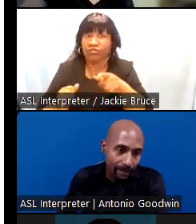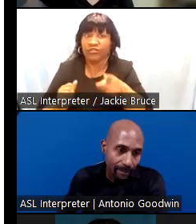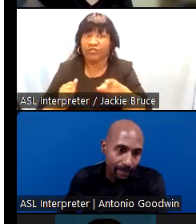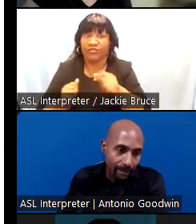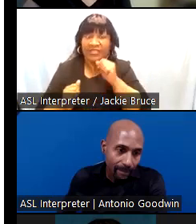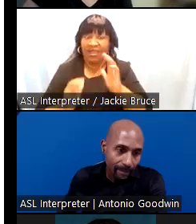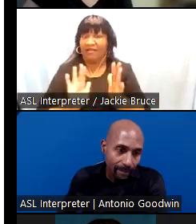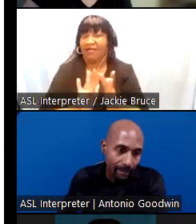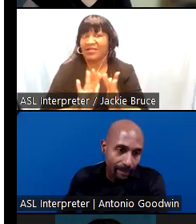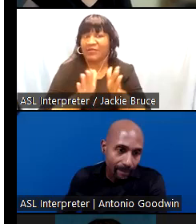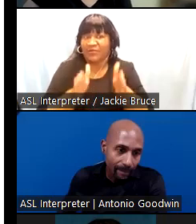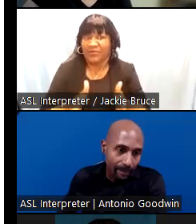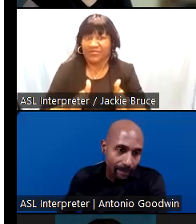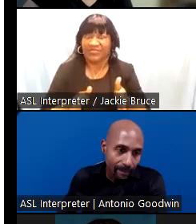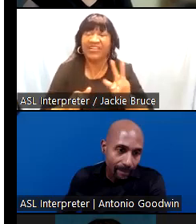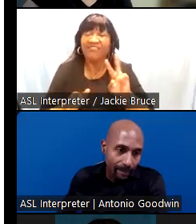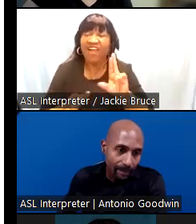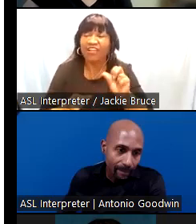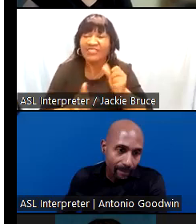into contact with the virus.